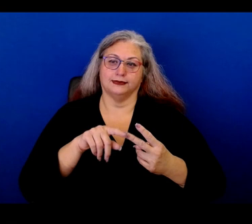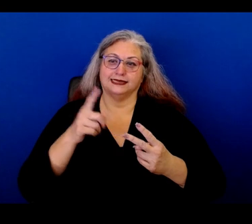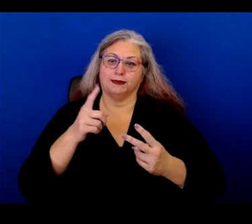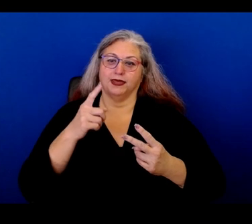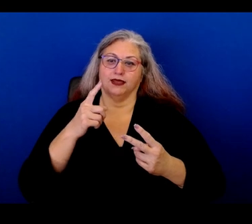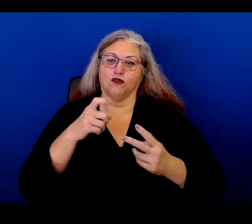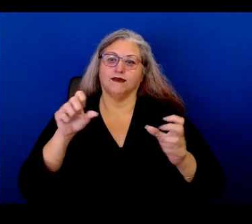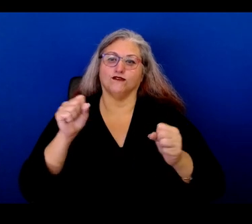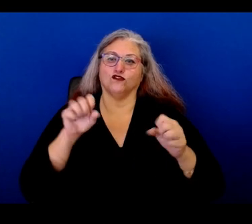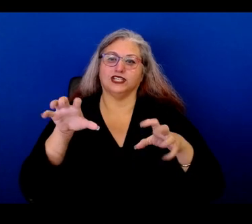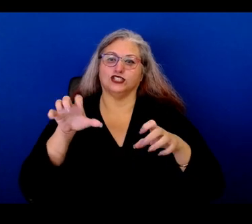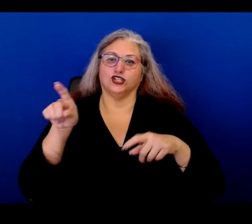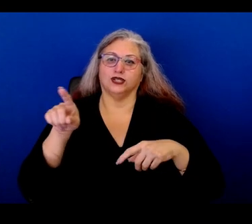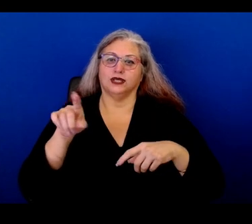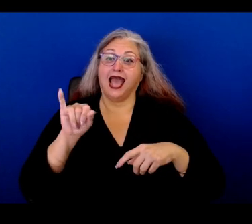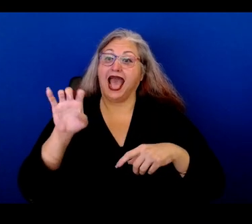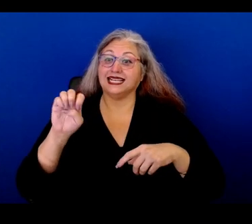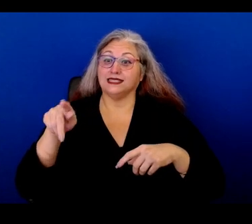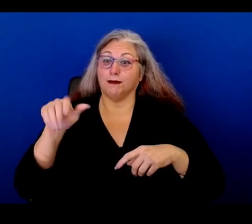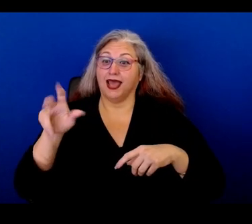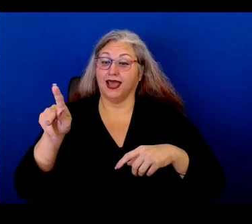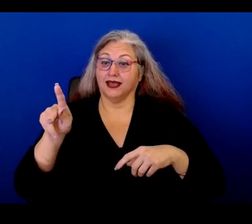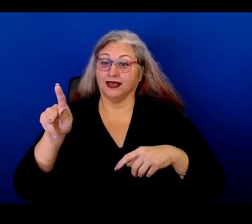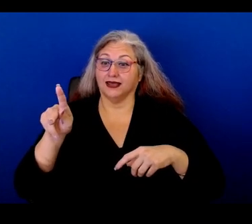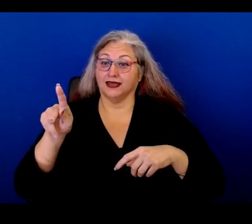something from the freezer. An ice pack?